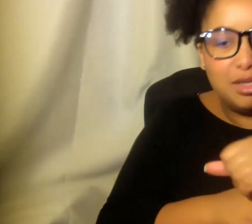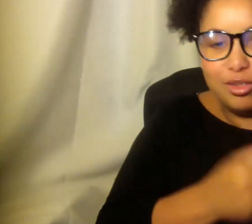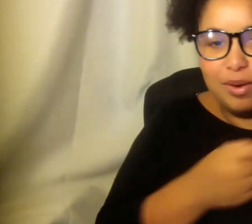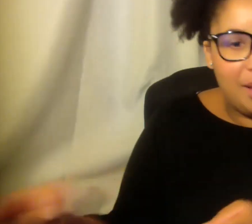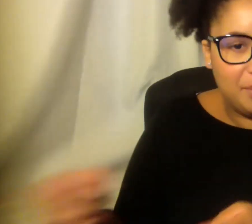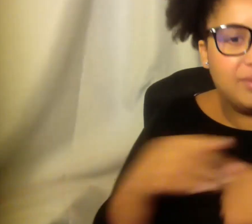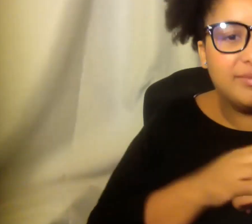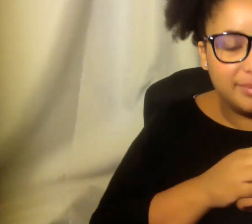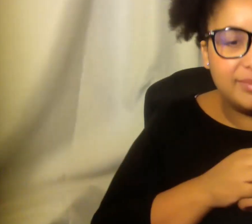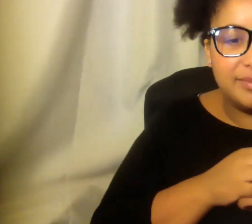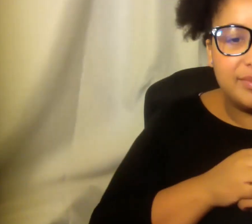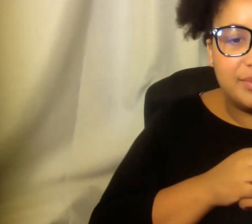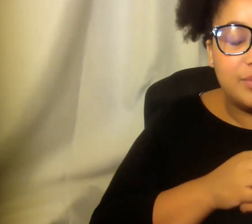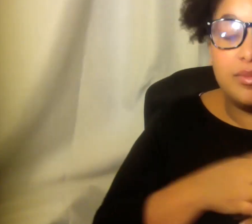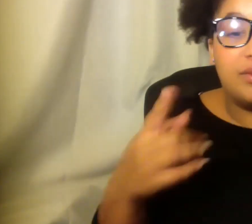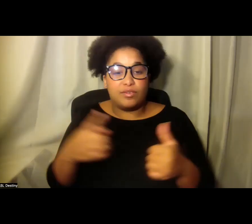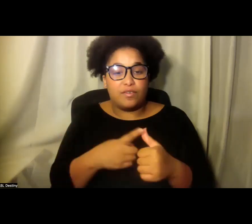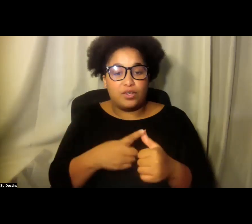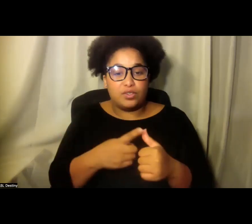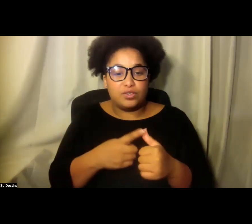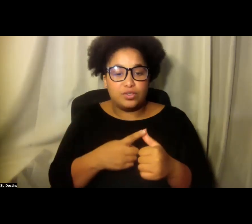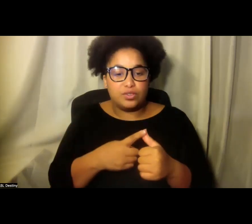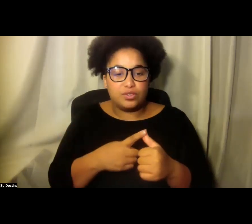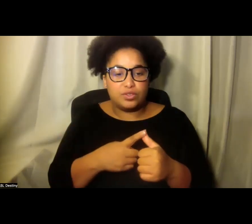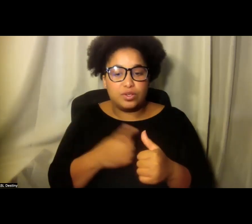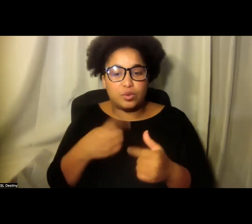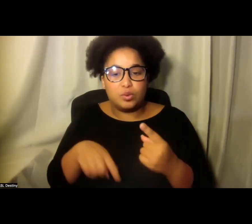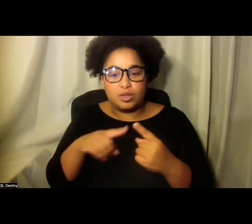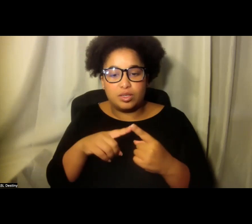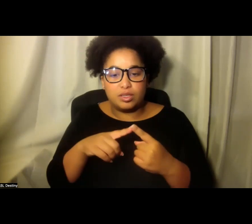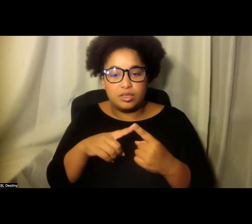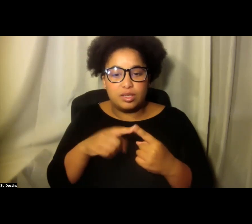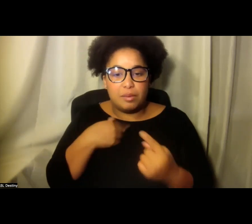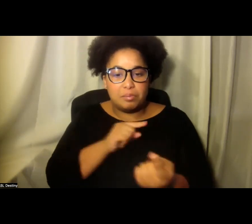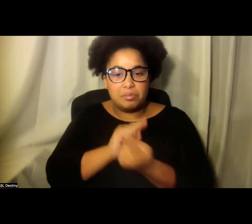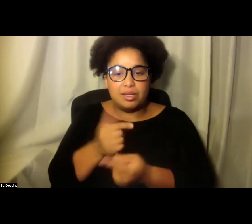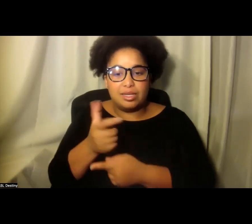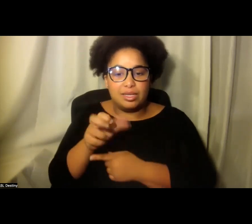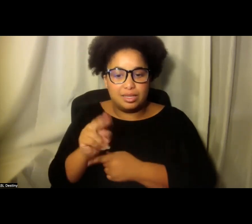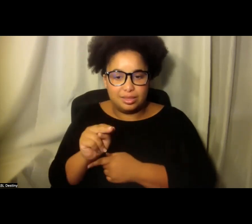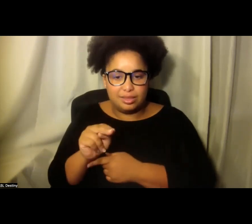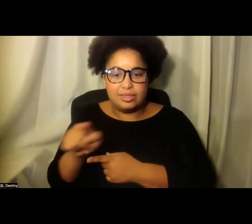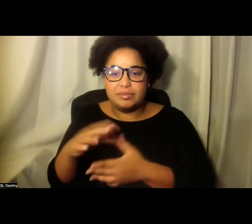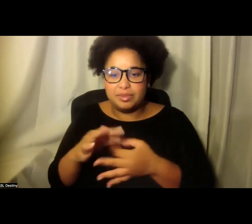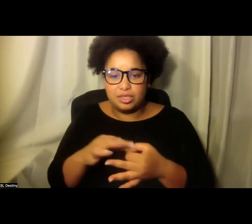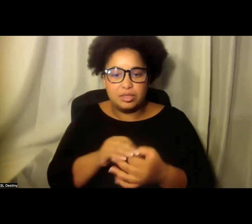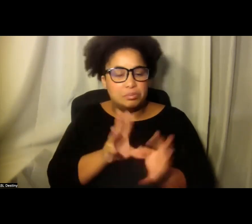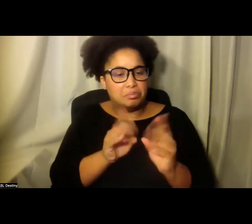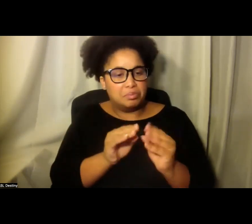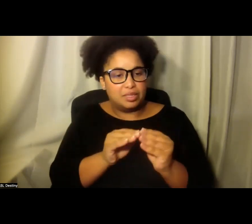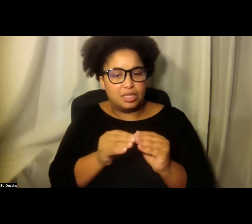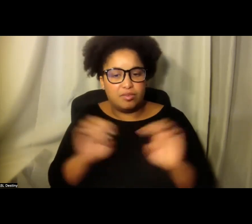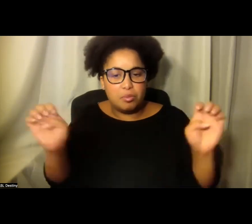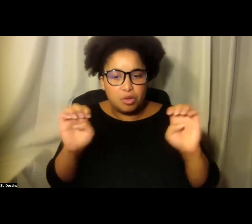And first, when I met Glenn, as he mentioned, it was at a meeting of